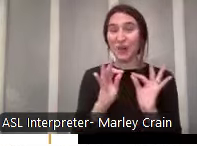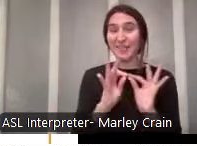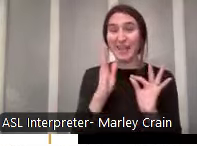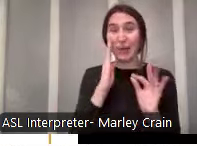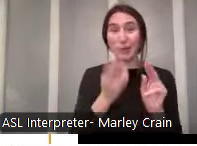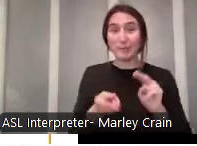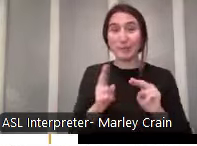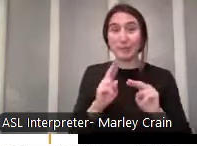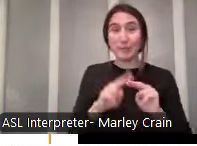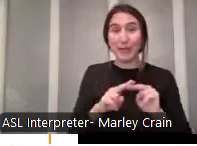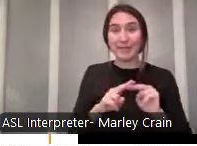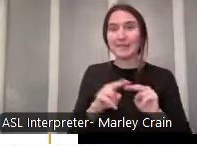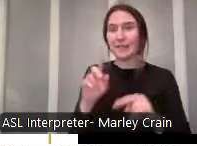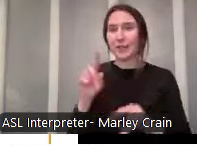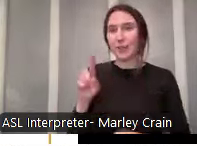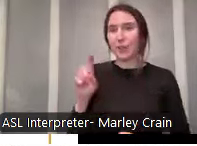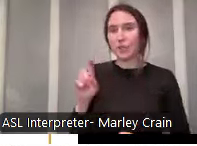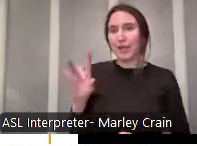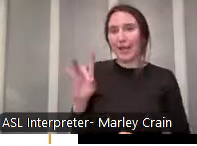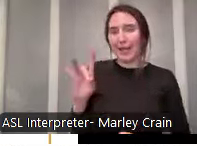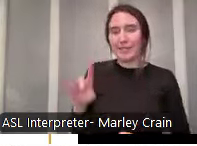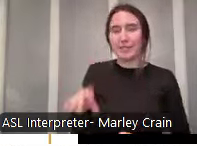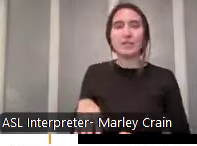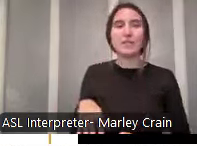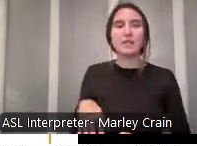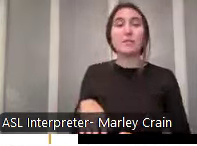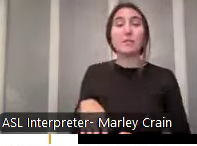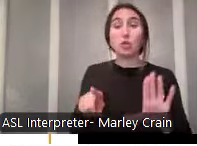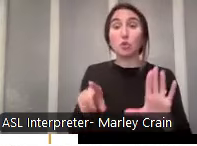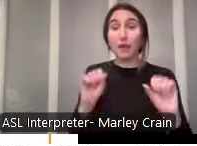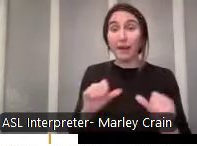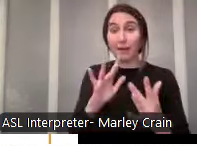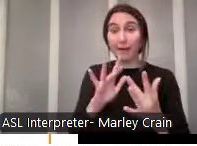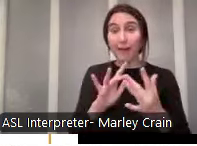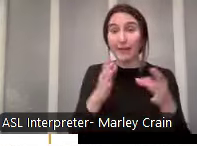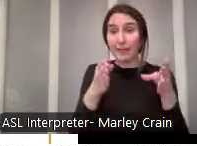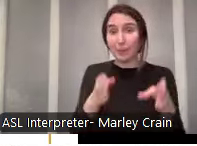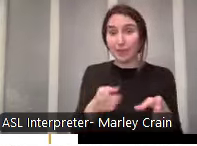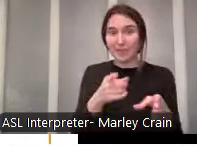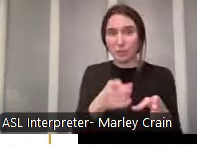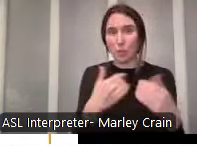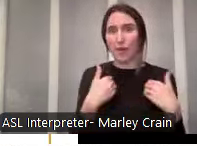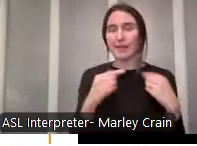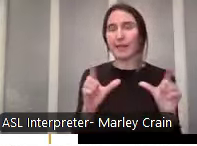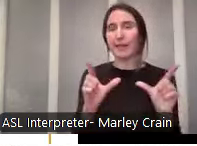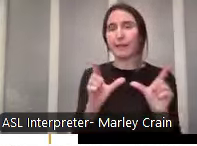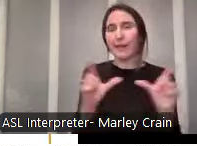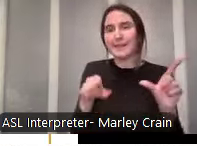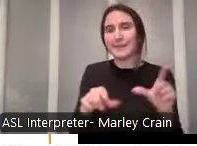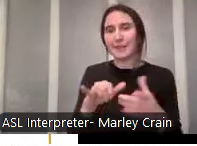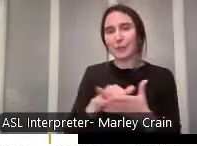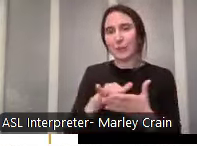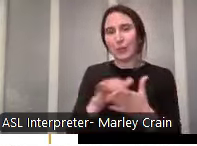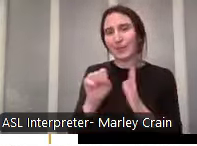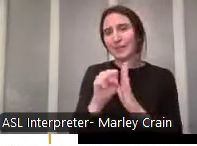has that state license. So they have to be licensed in New York State. They have to go through a system of getting fingerprinted and approved,